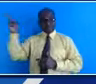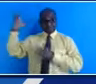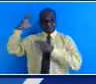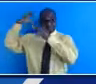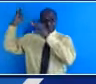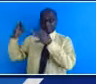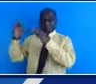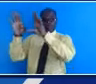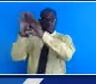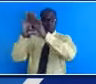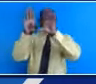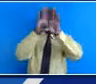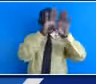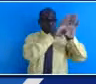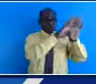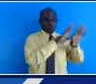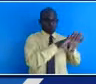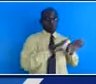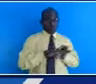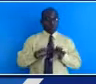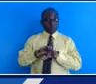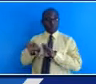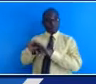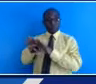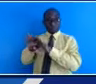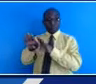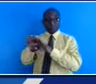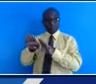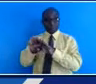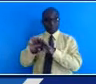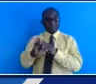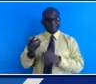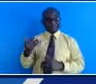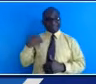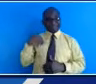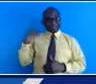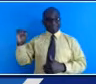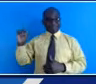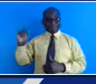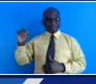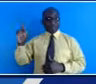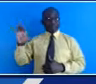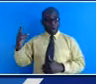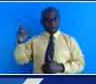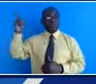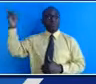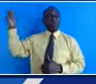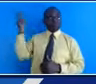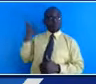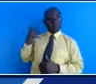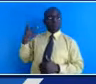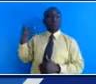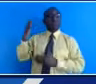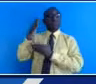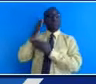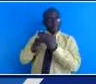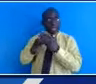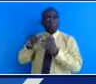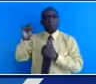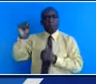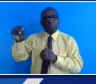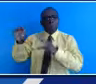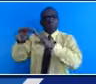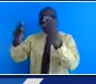very early on in the month of March which business activities were considered essential, so they didn't close, but absent that, all other businesses